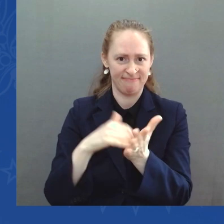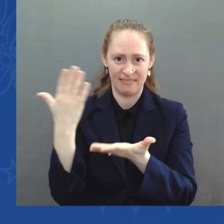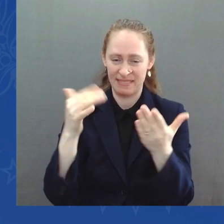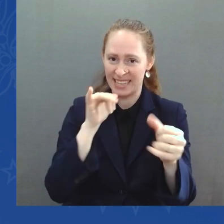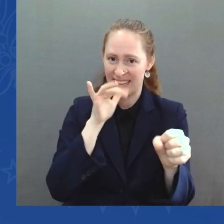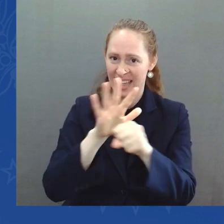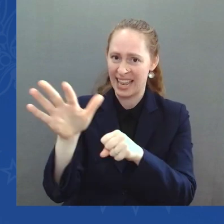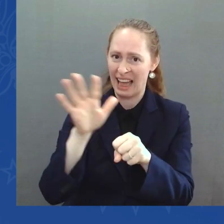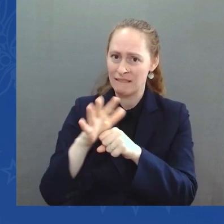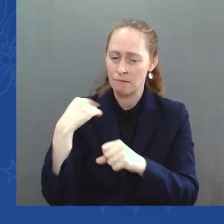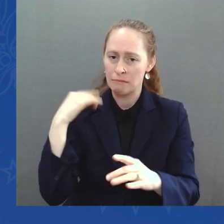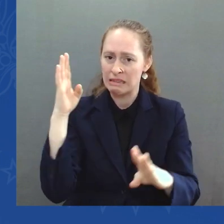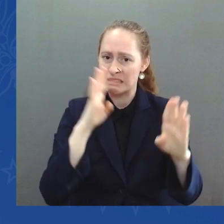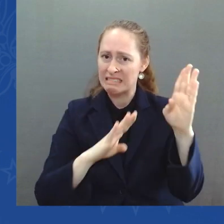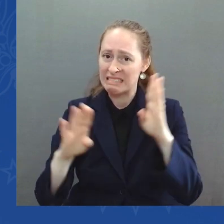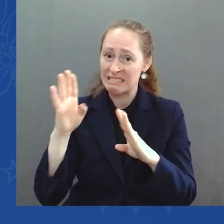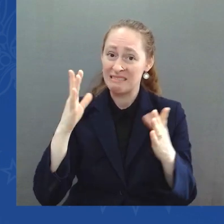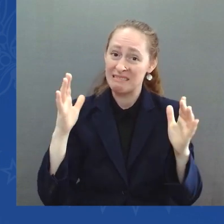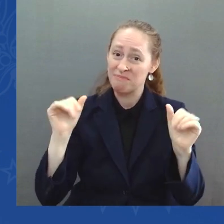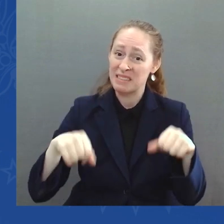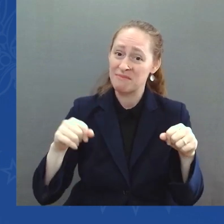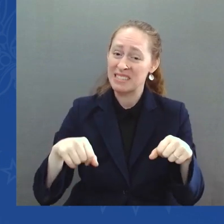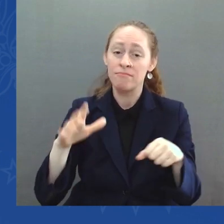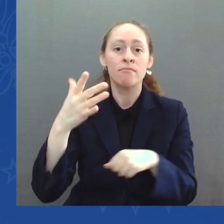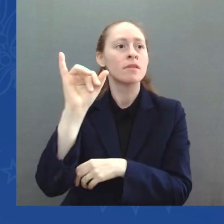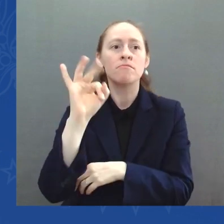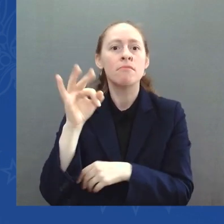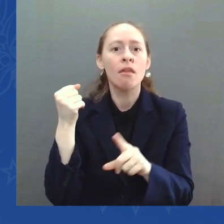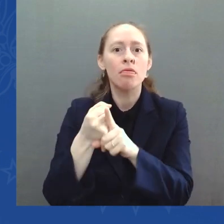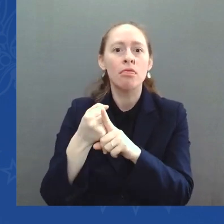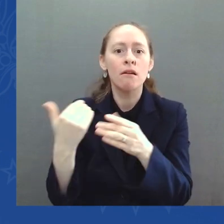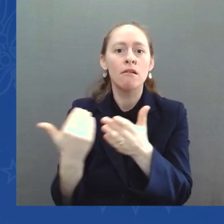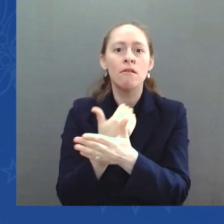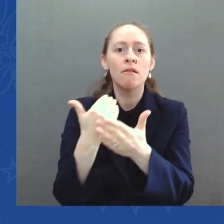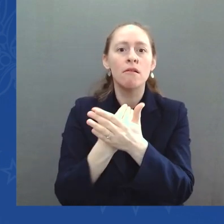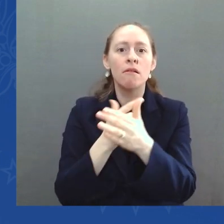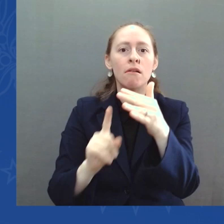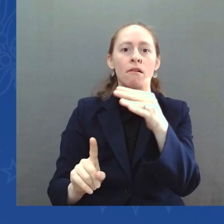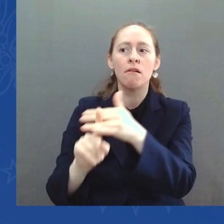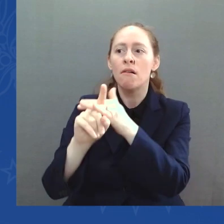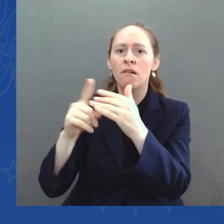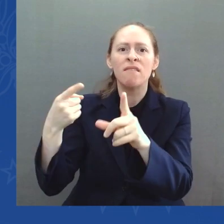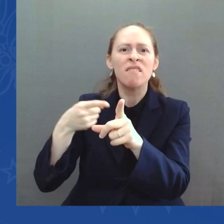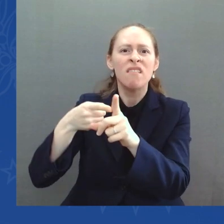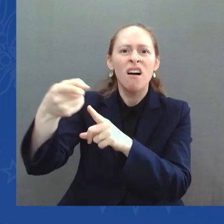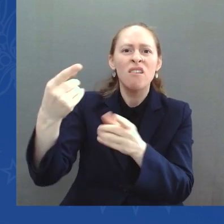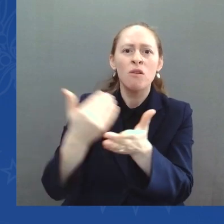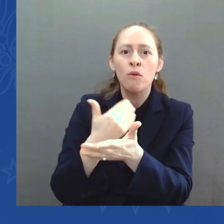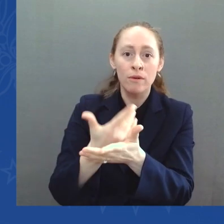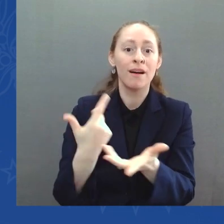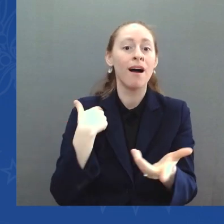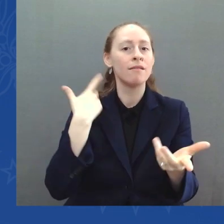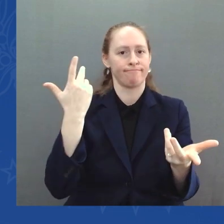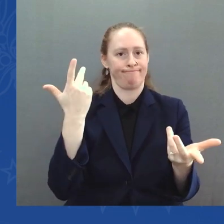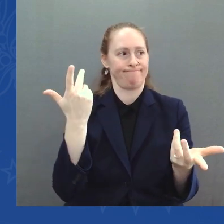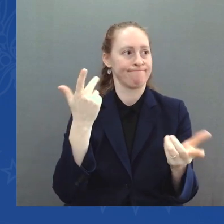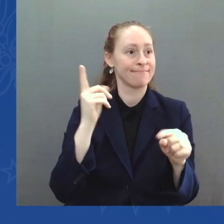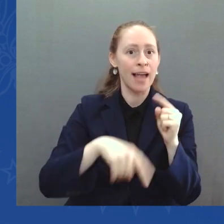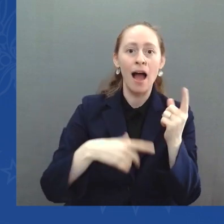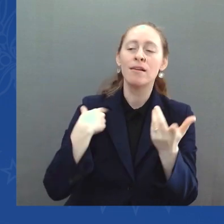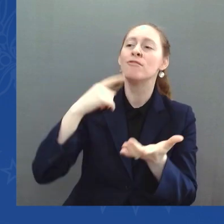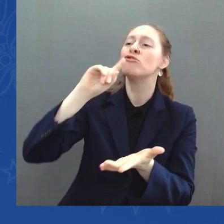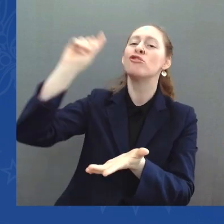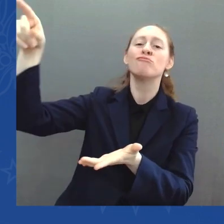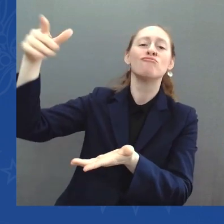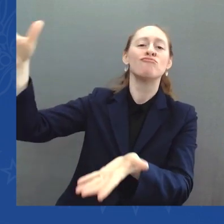enough money to purchase it. We cannot allow that to happen. Congress, we need to secure